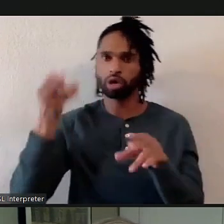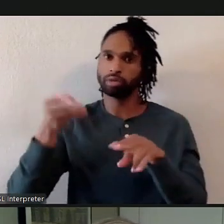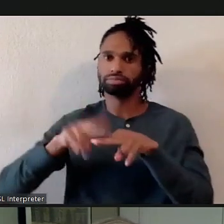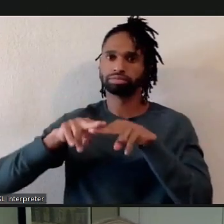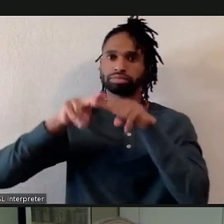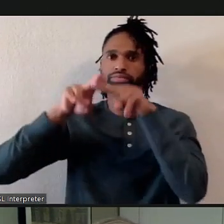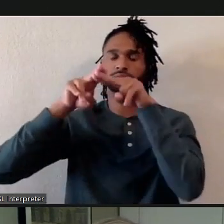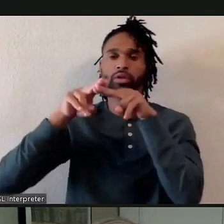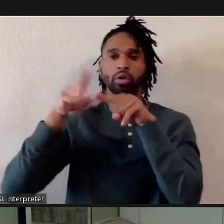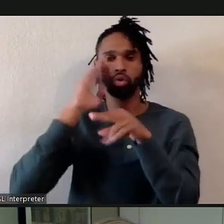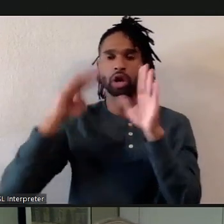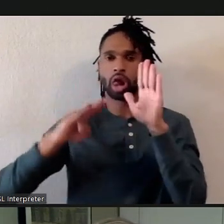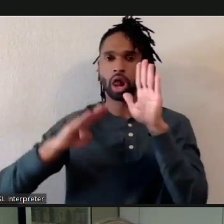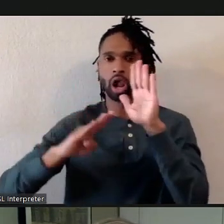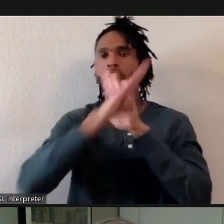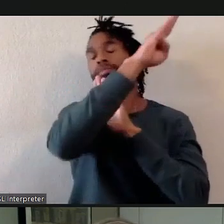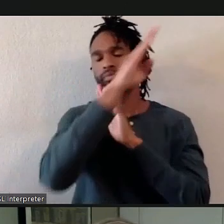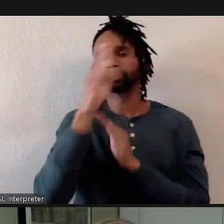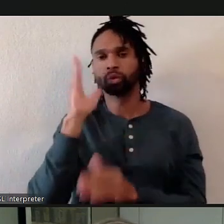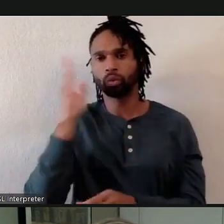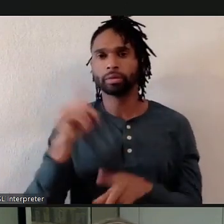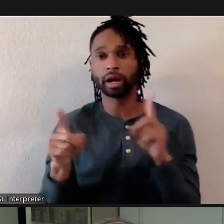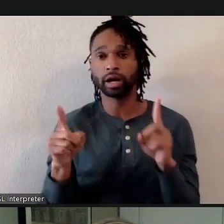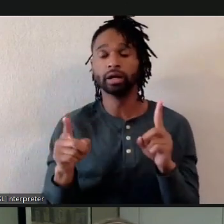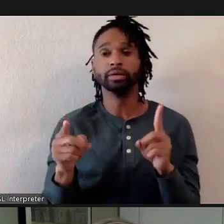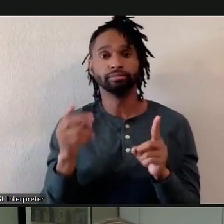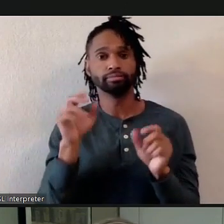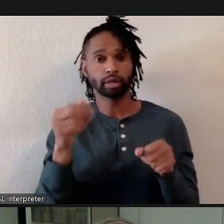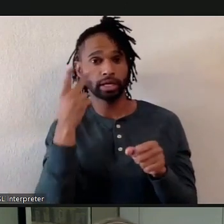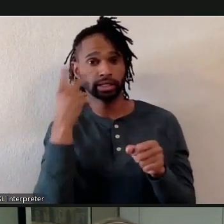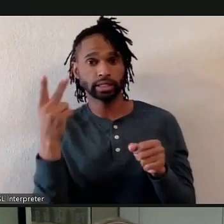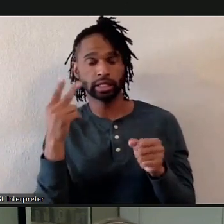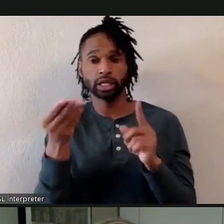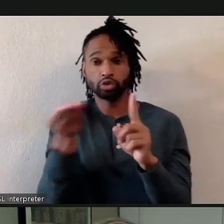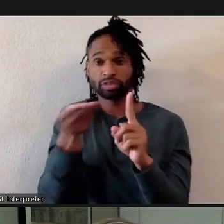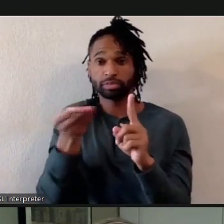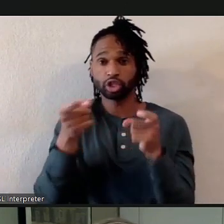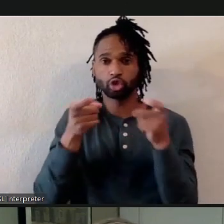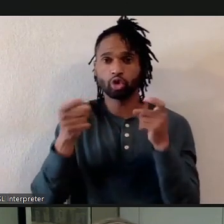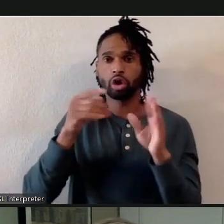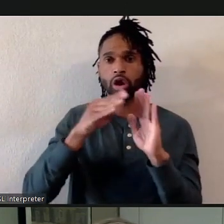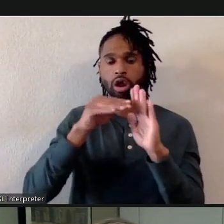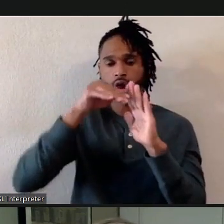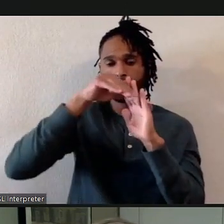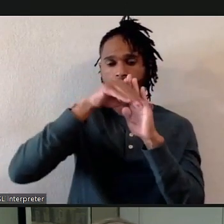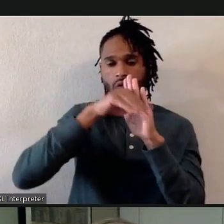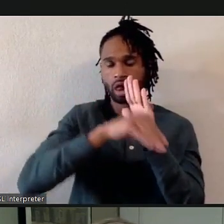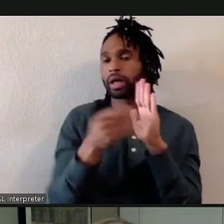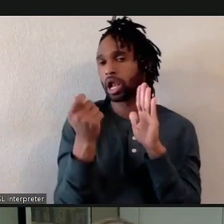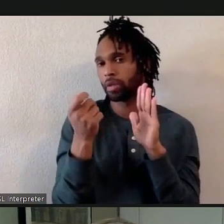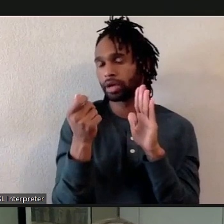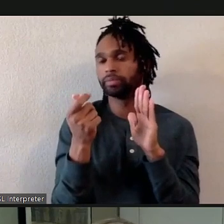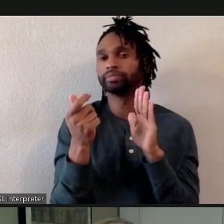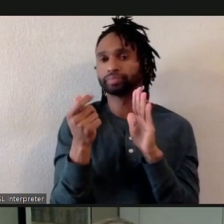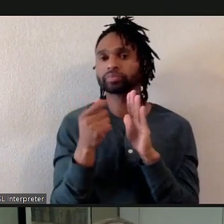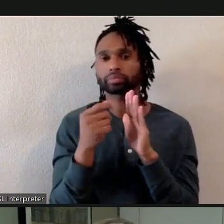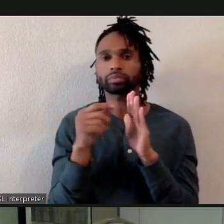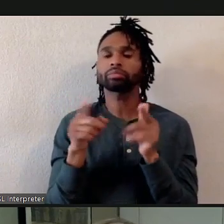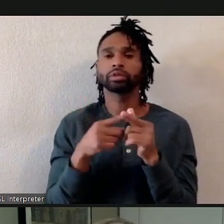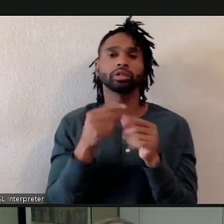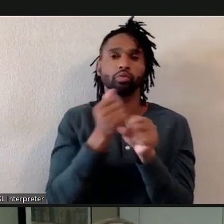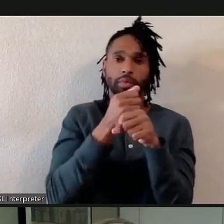quite steeply. So you can see that the transmission control has dropped, and going with that, the effective reproductive